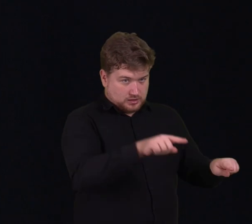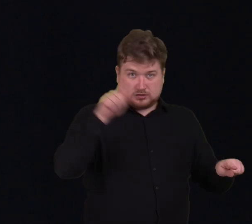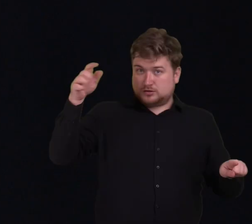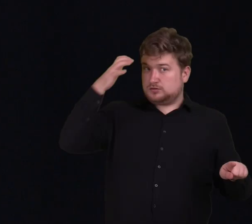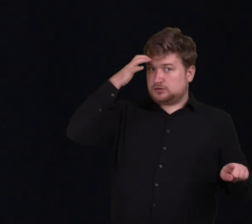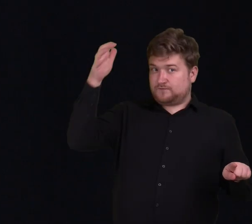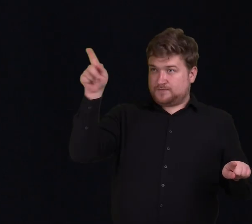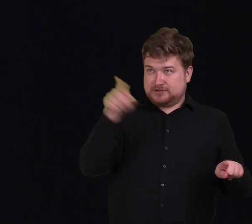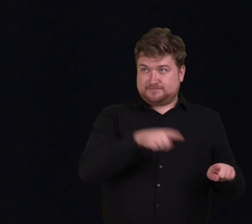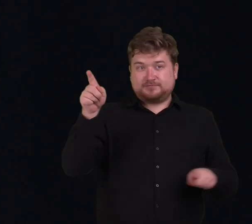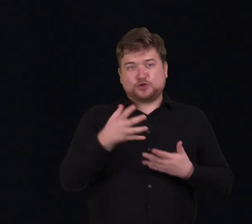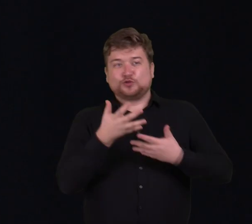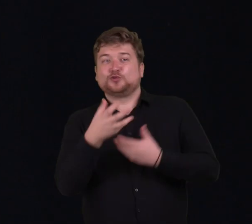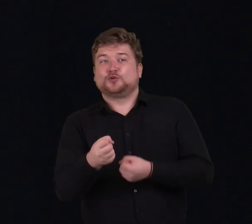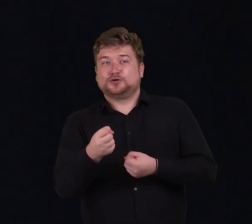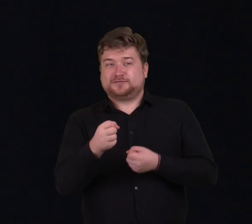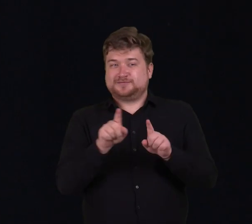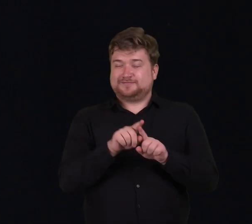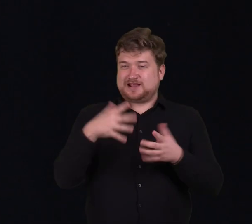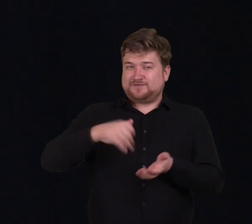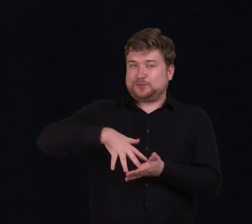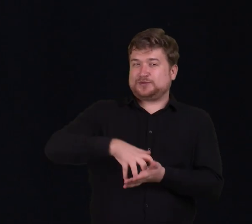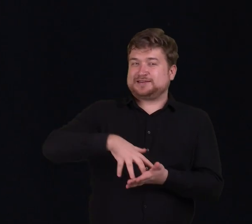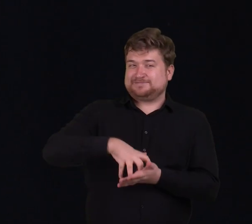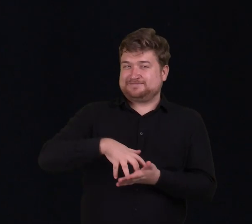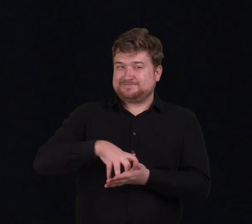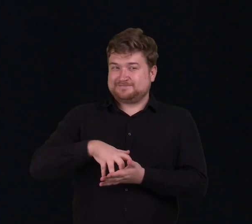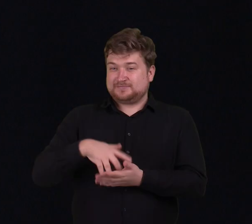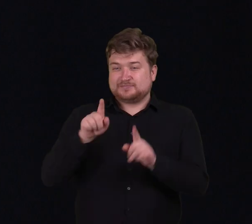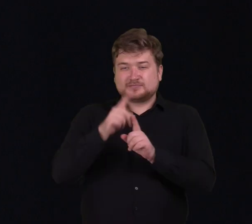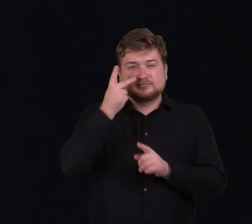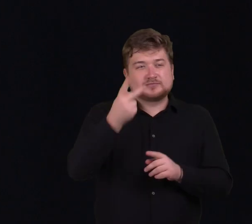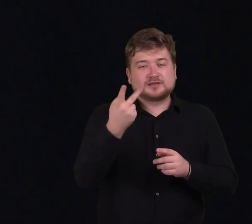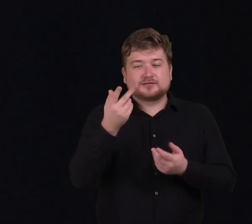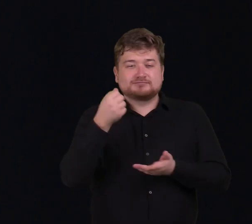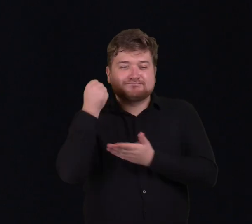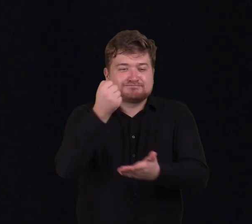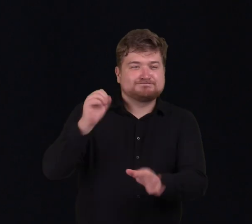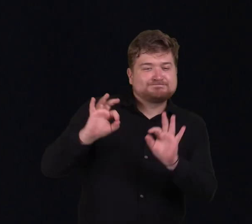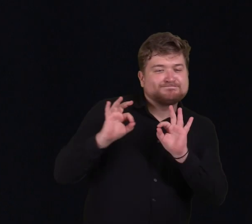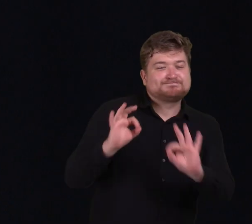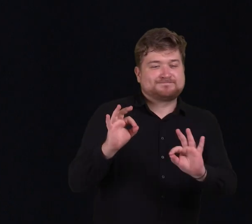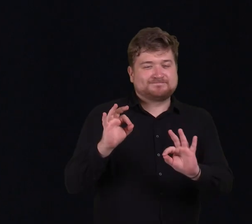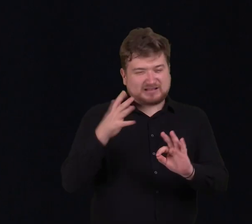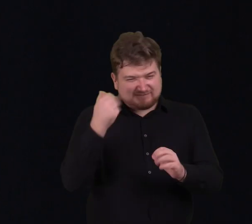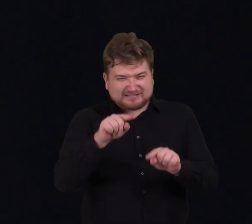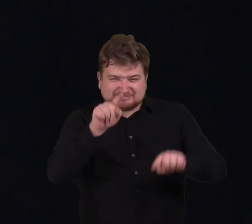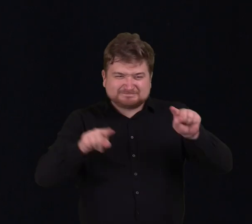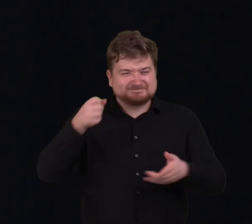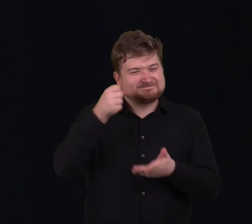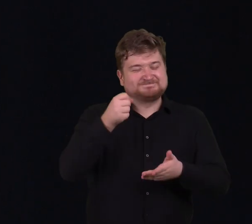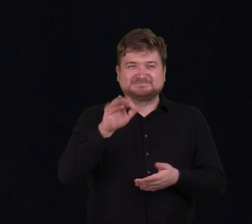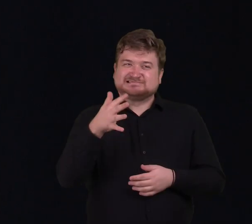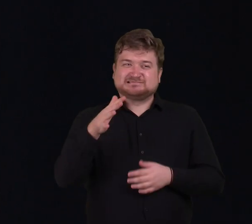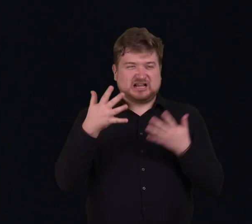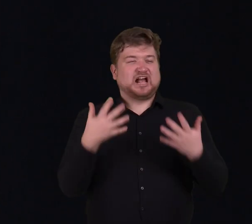of capacity building, František has mentioned some examples, would be most effective in getting these, if